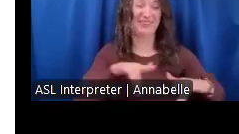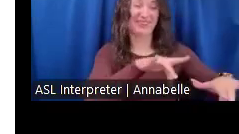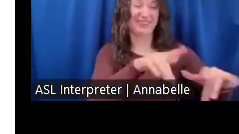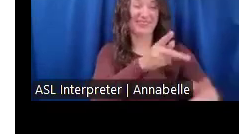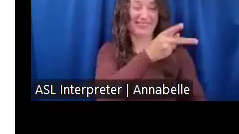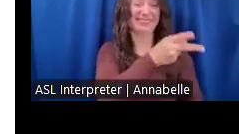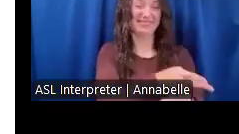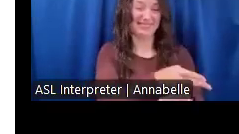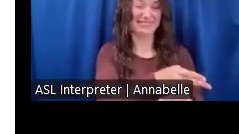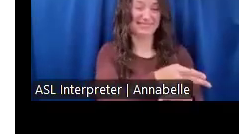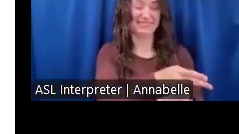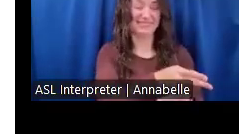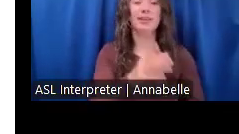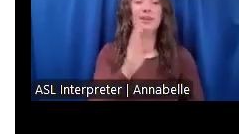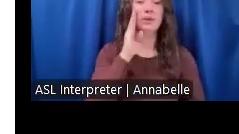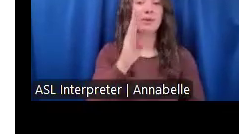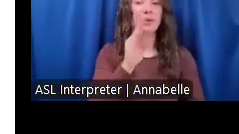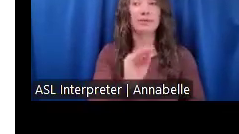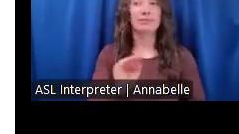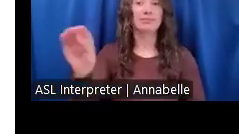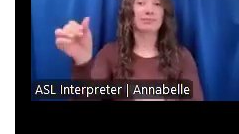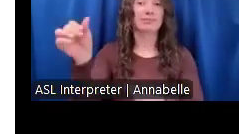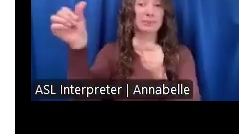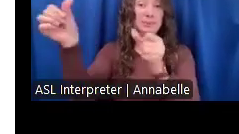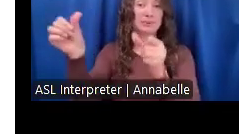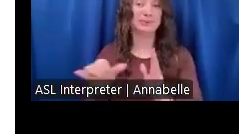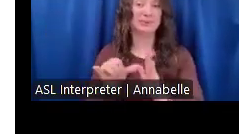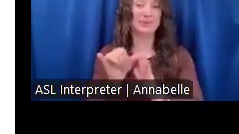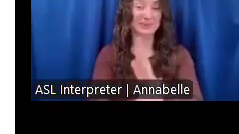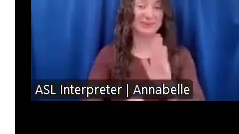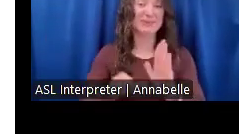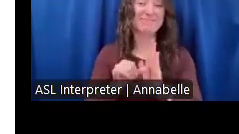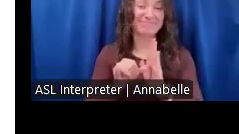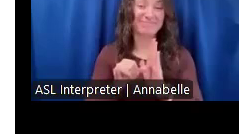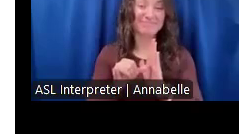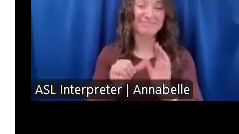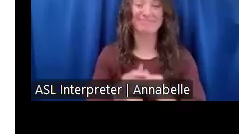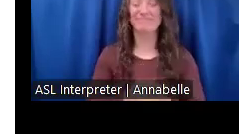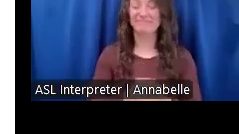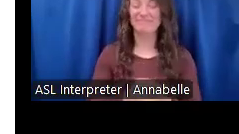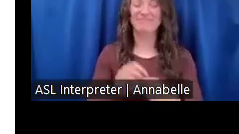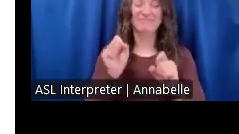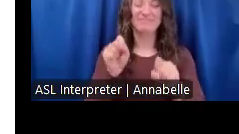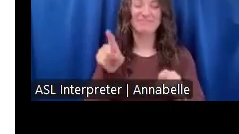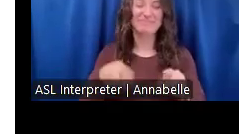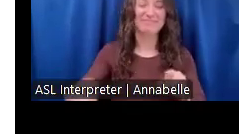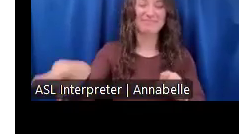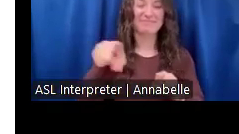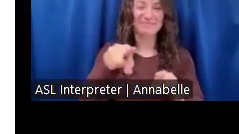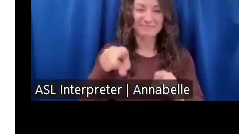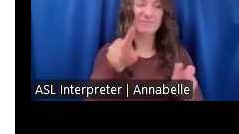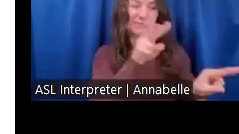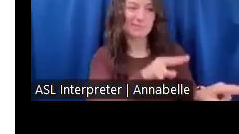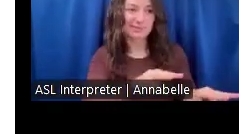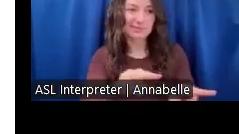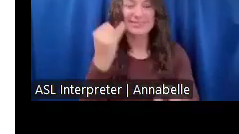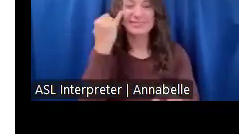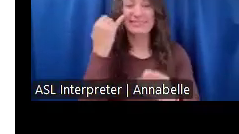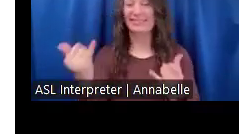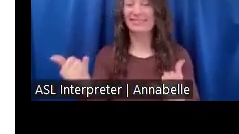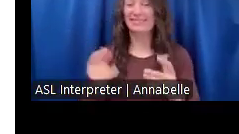posted on YouTube later for everyone else to see who couldn't join us today.